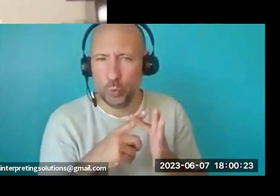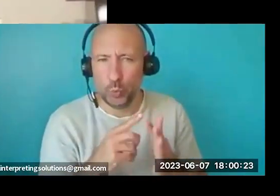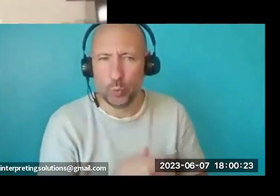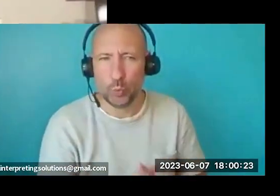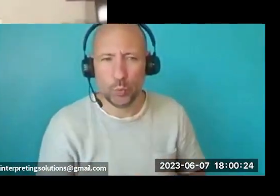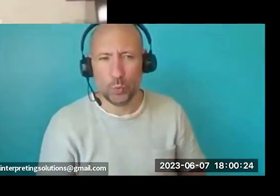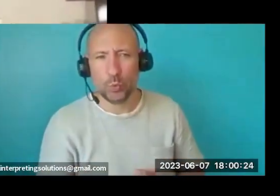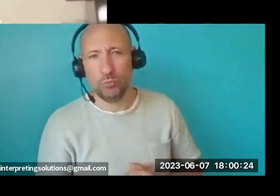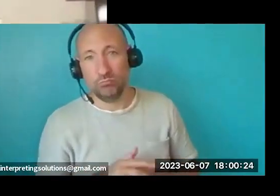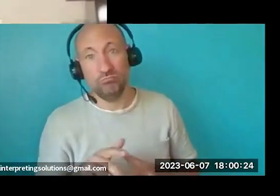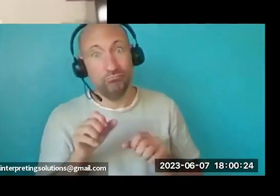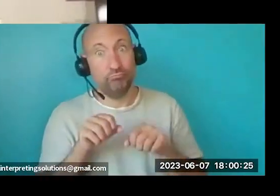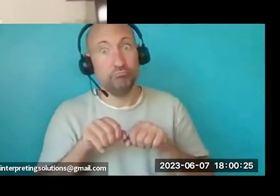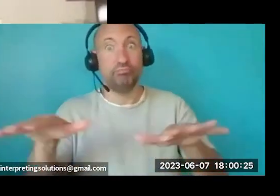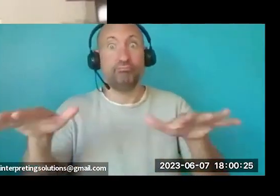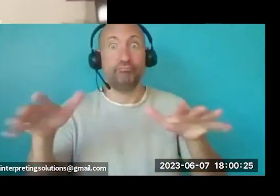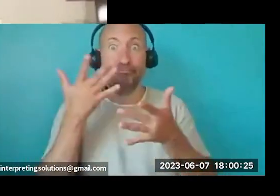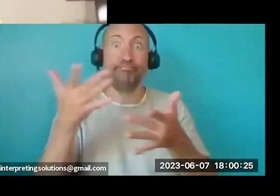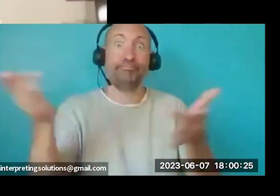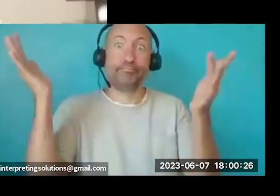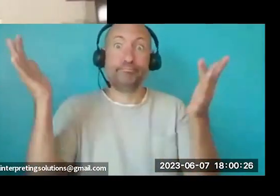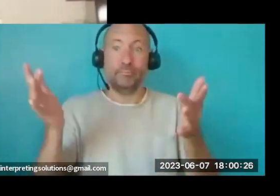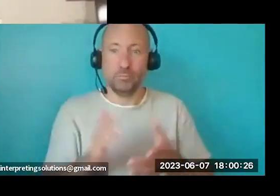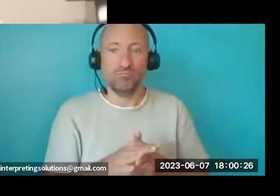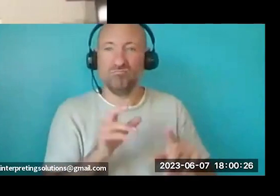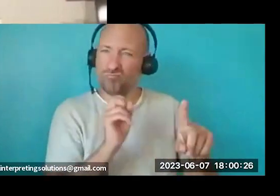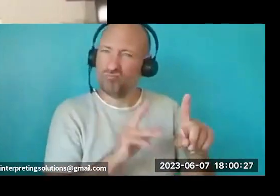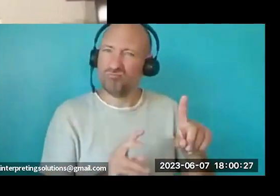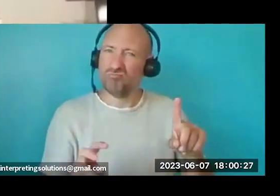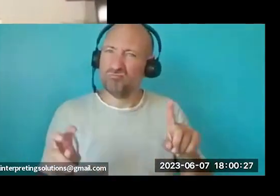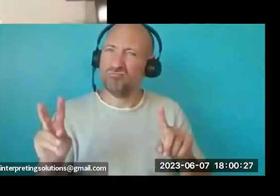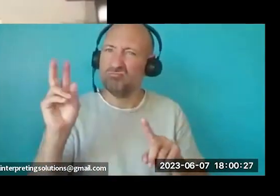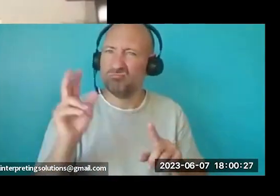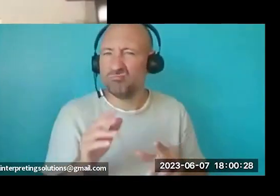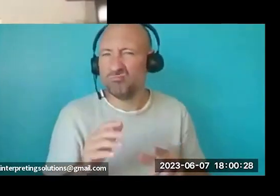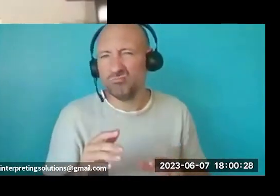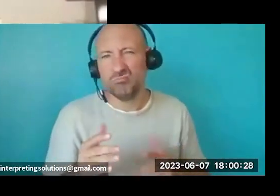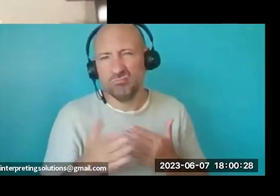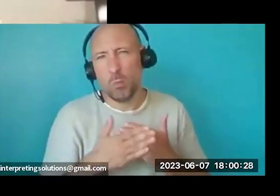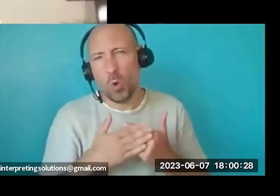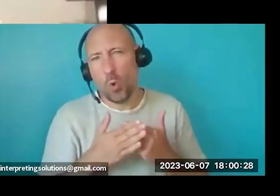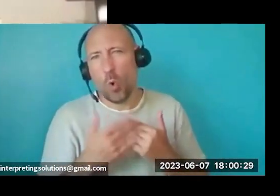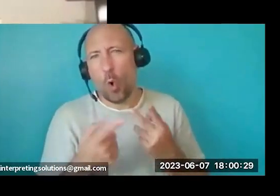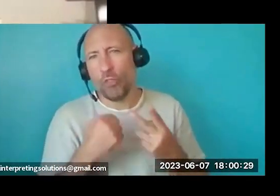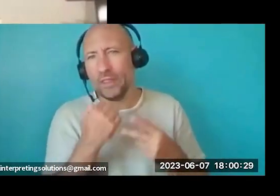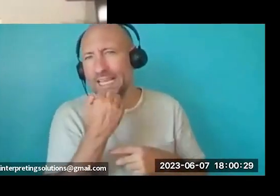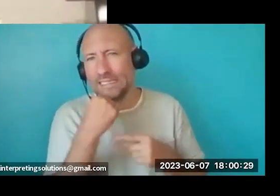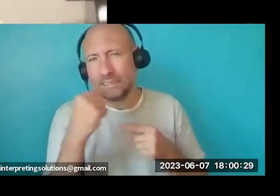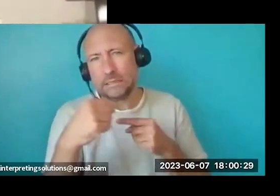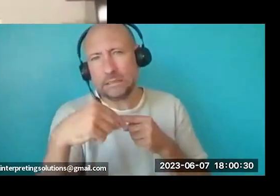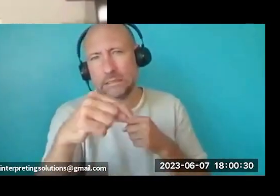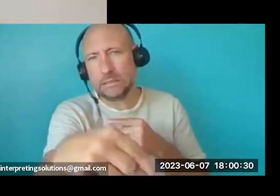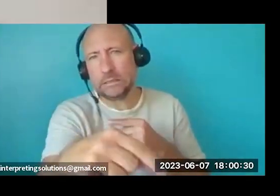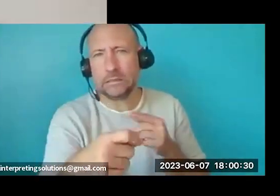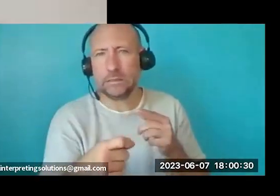That is the debut. And then we will have further and additional dates